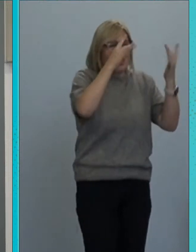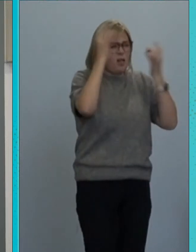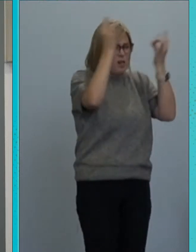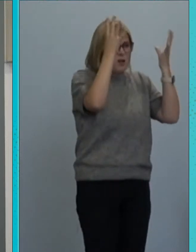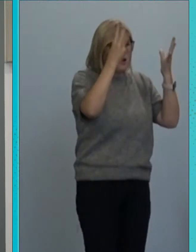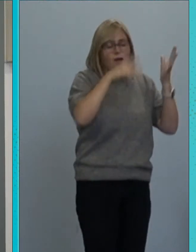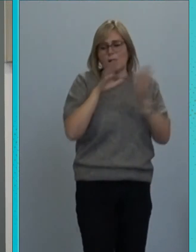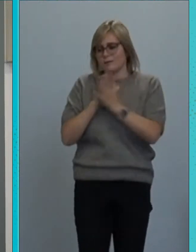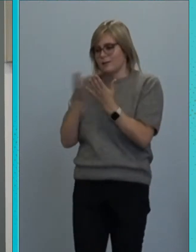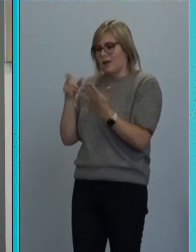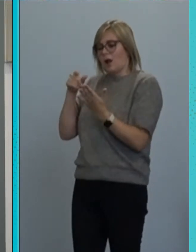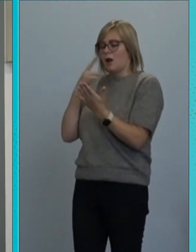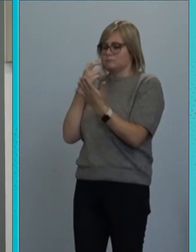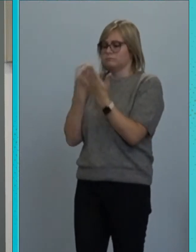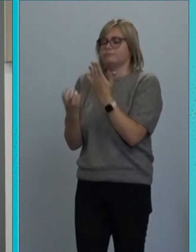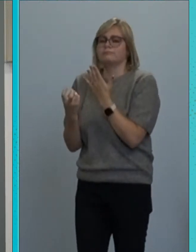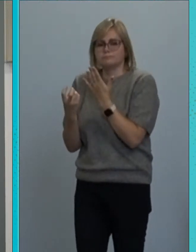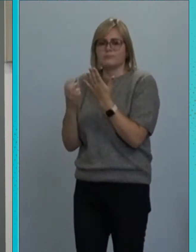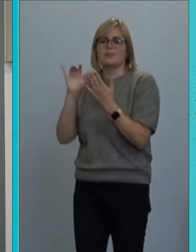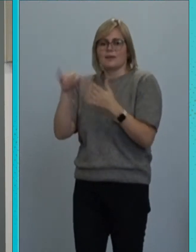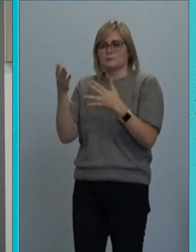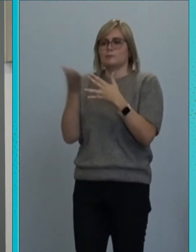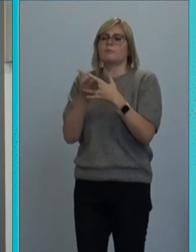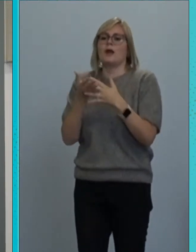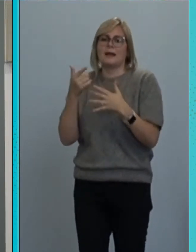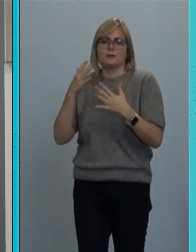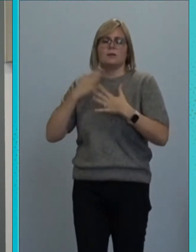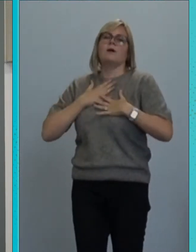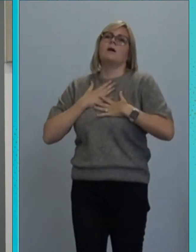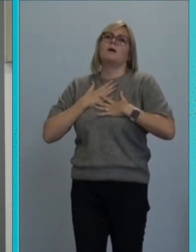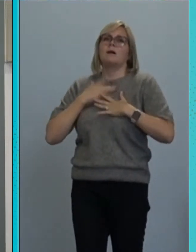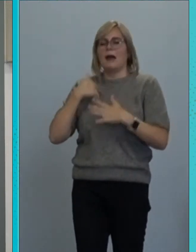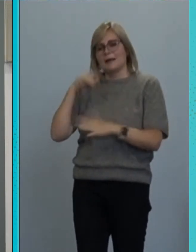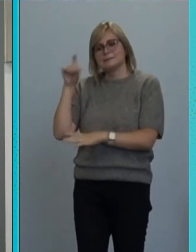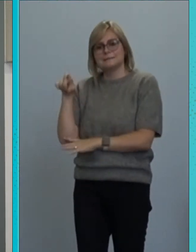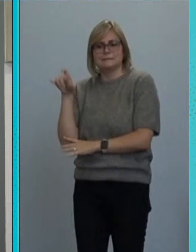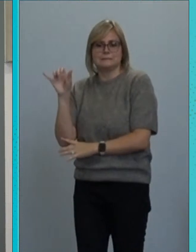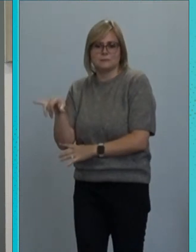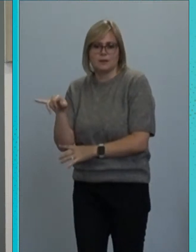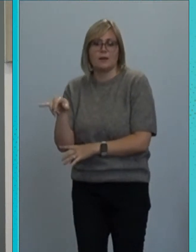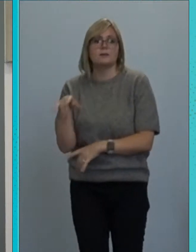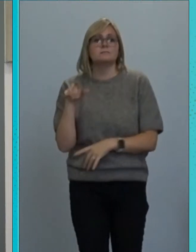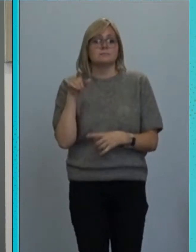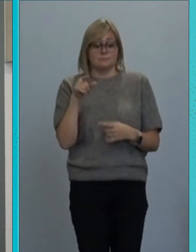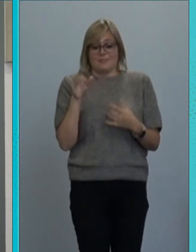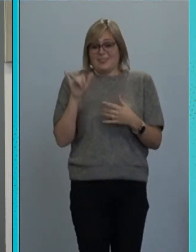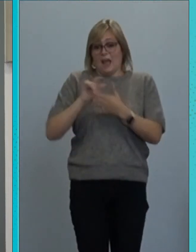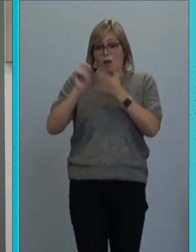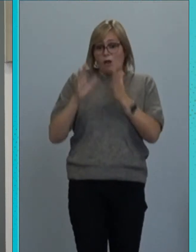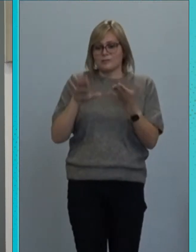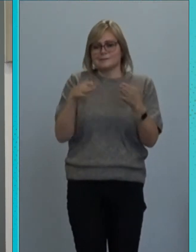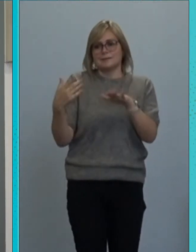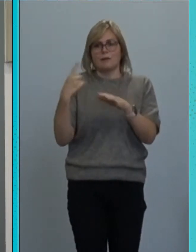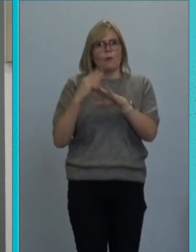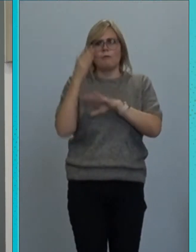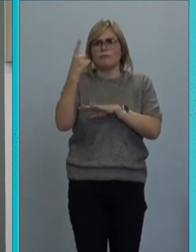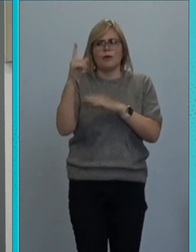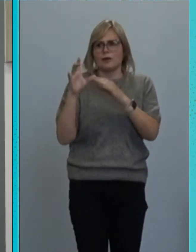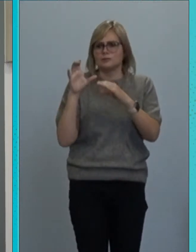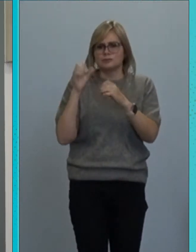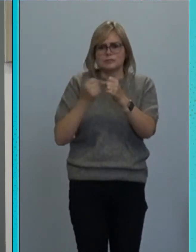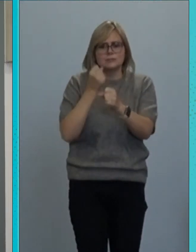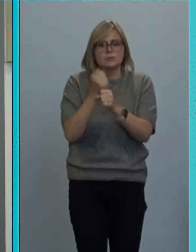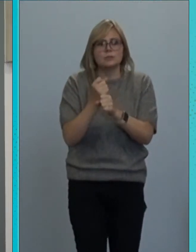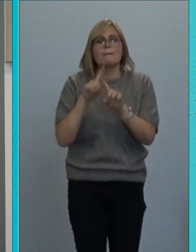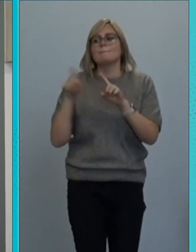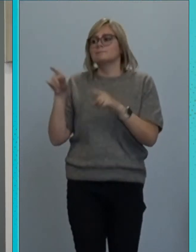Chekhov has been dead for more than 100 years, but he helped restore